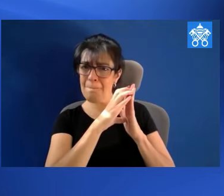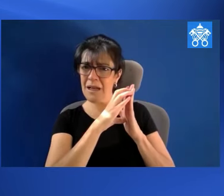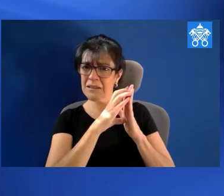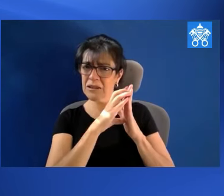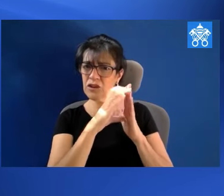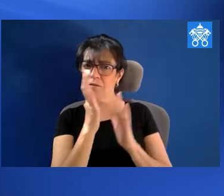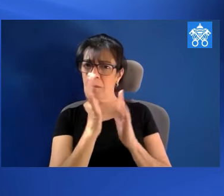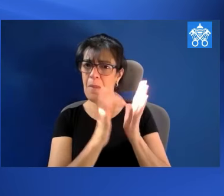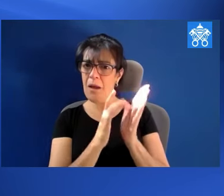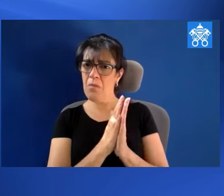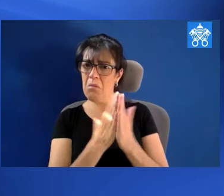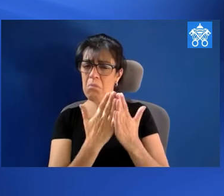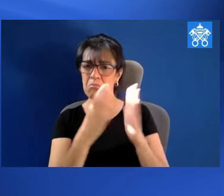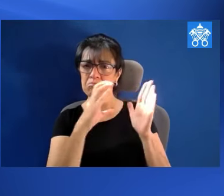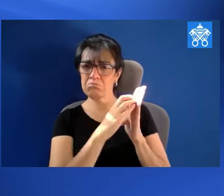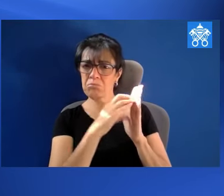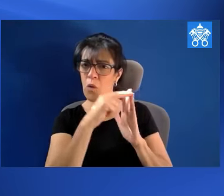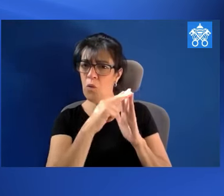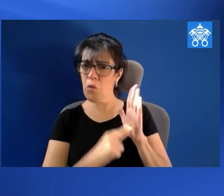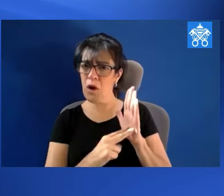passage of the Scripture.